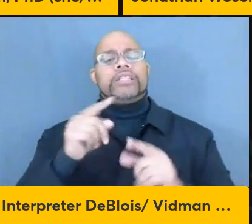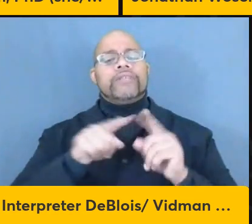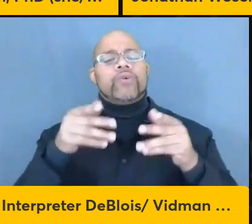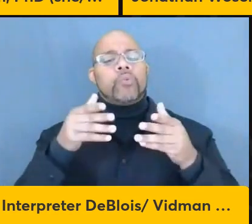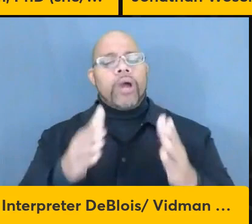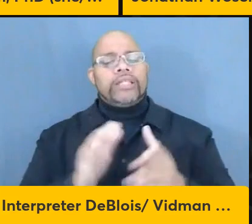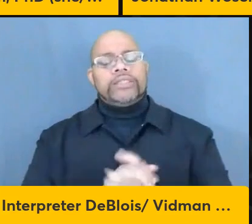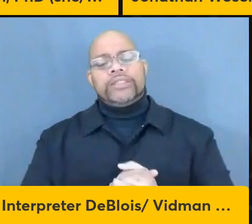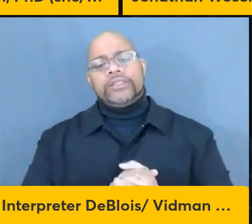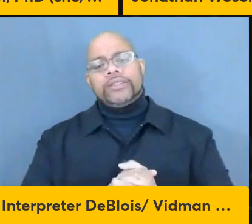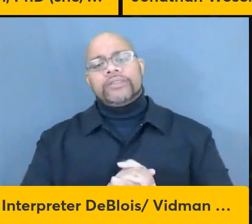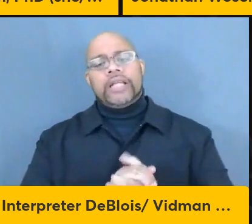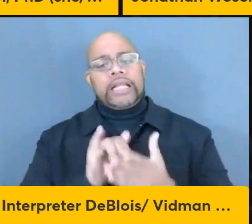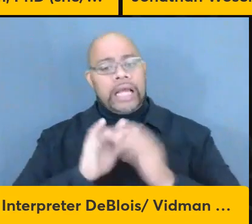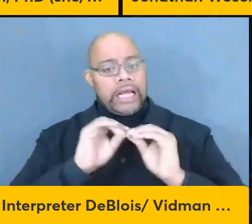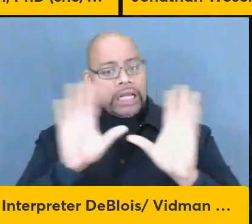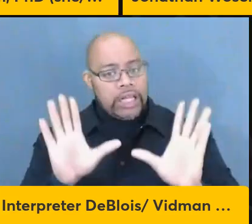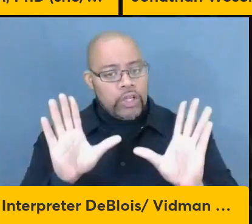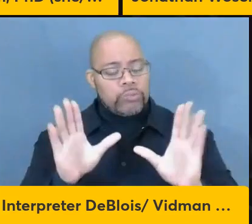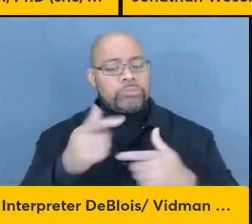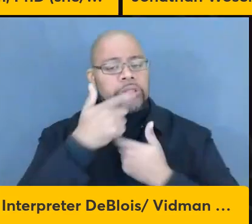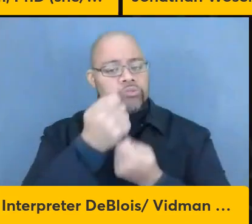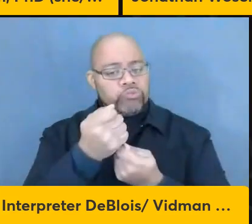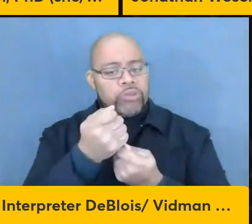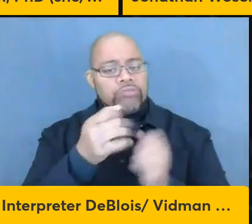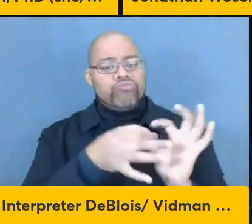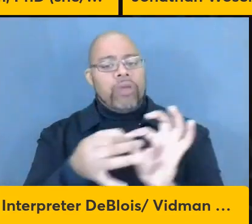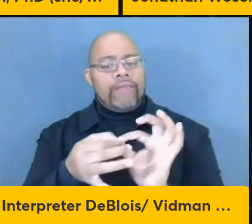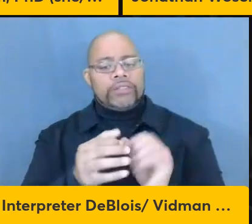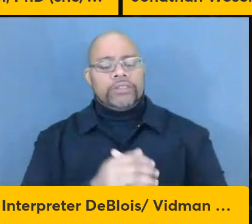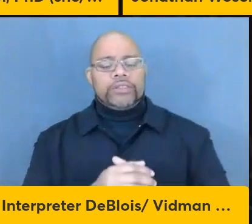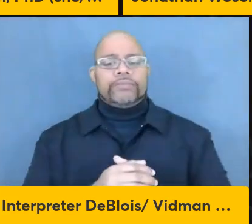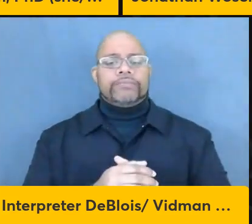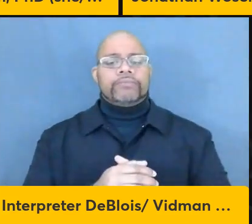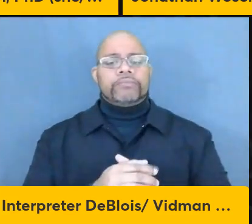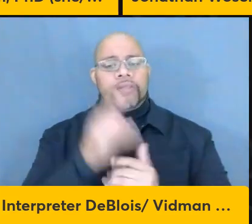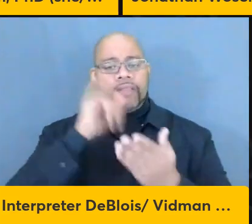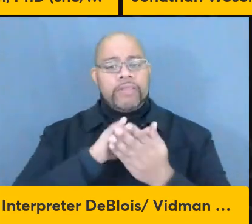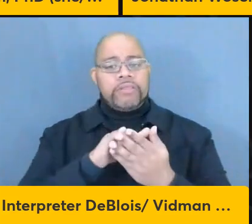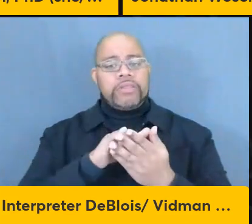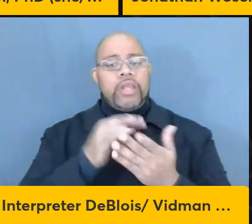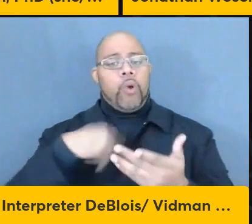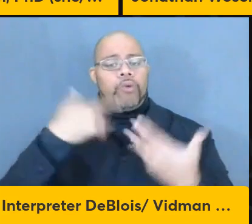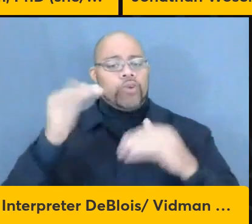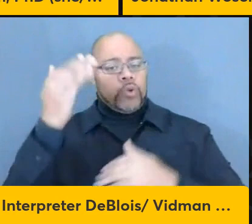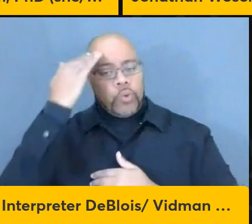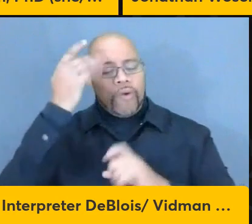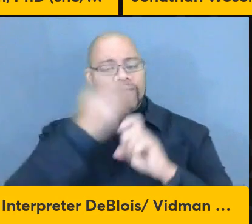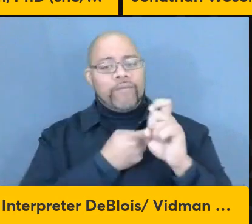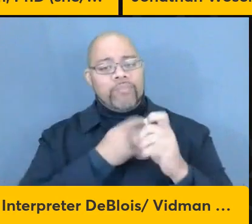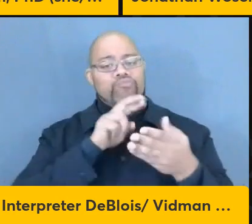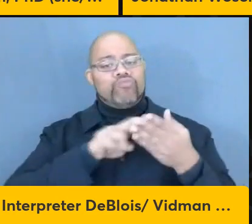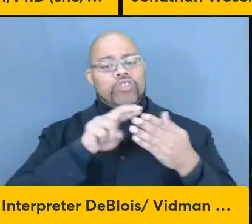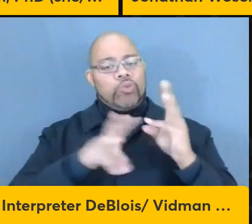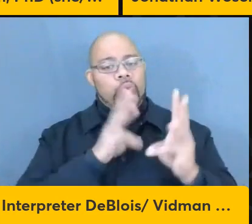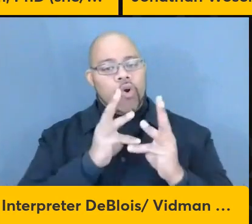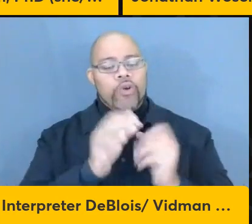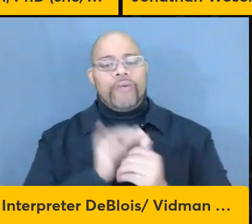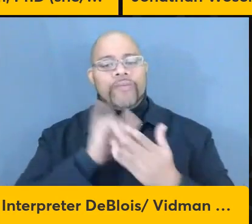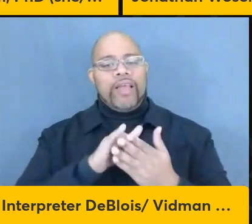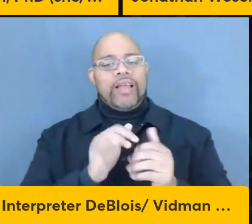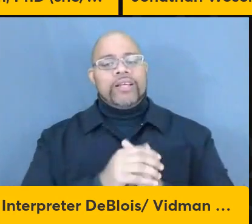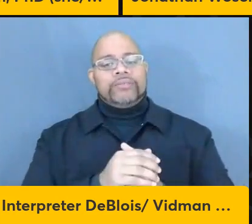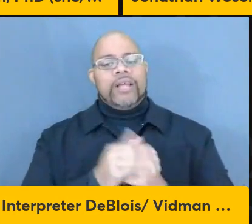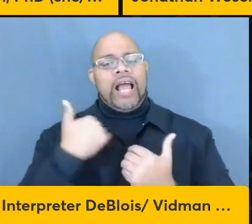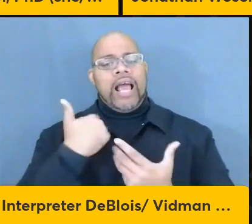that are clear and interesting and relevant, which I think we all know, coming from the research world, that there's